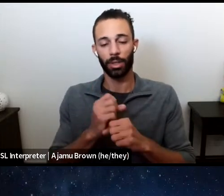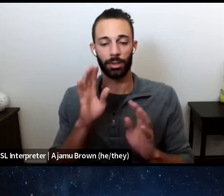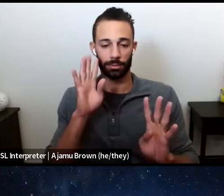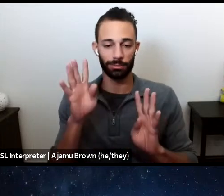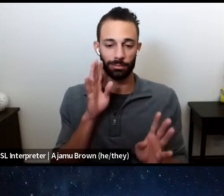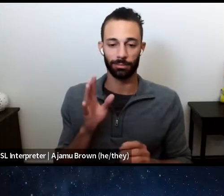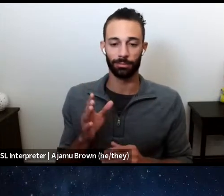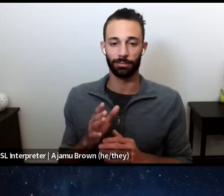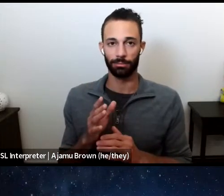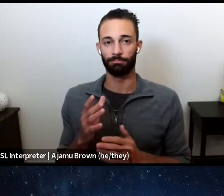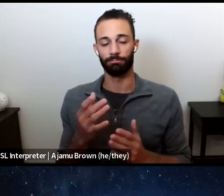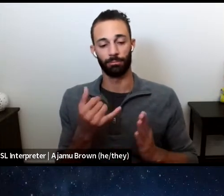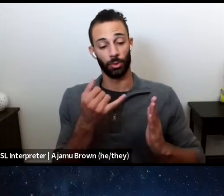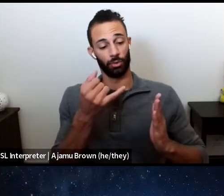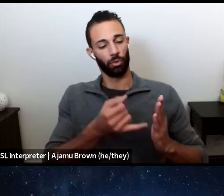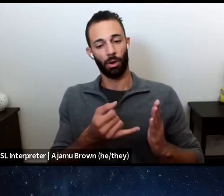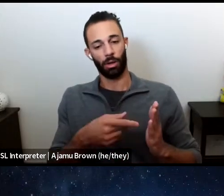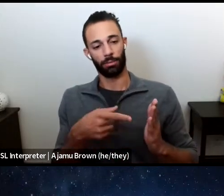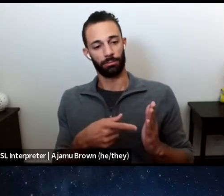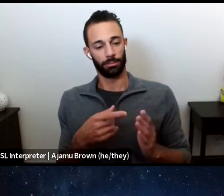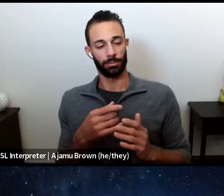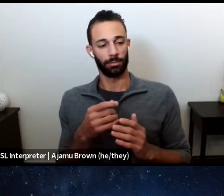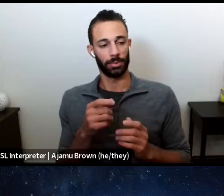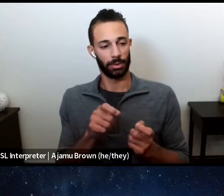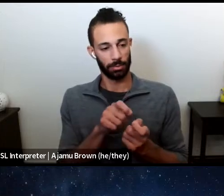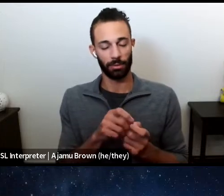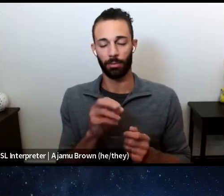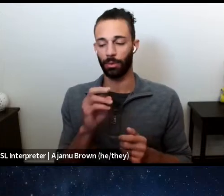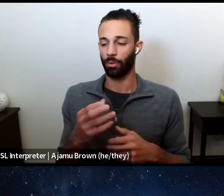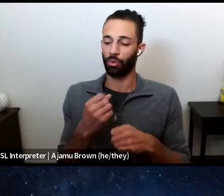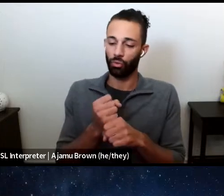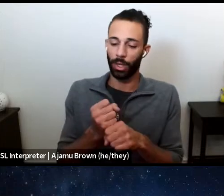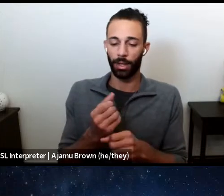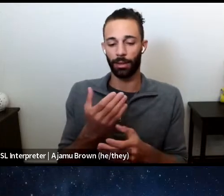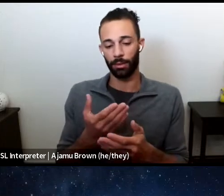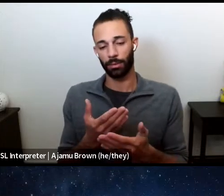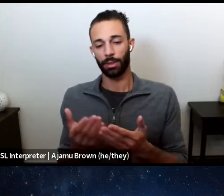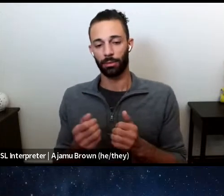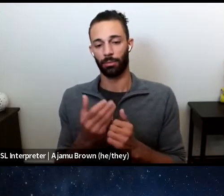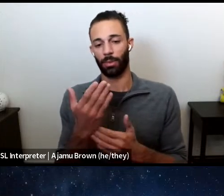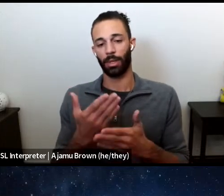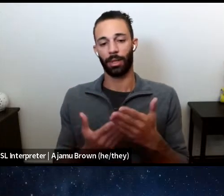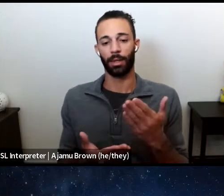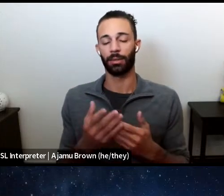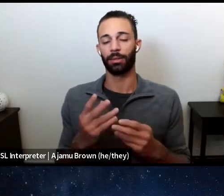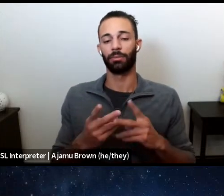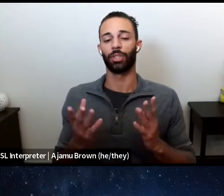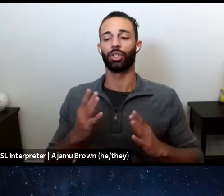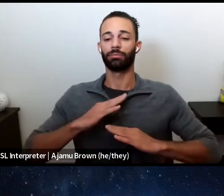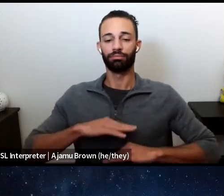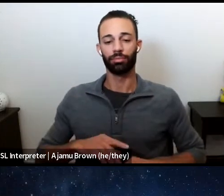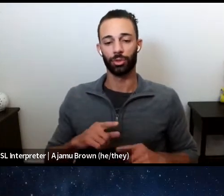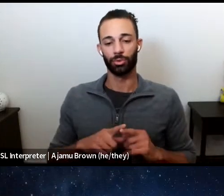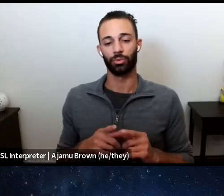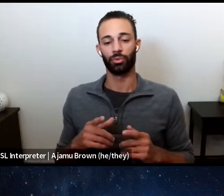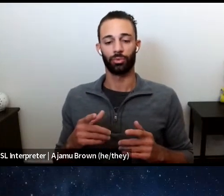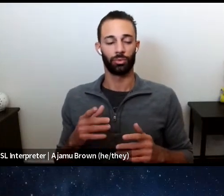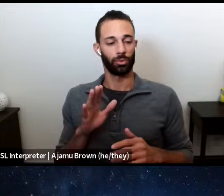drawing specifically, doing anything creating with your hands is very calming to the nervous system. It allows